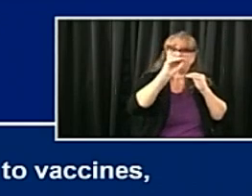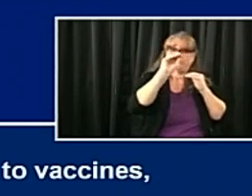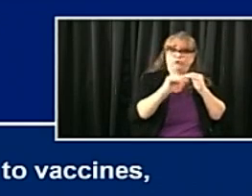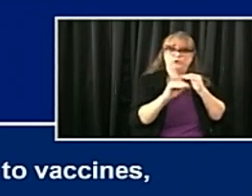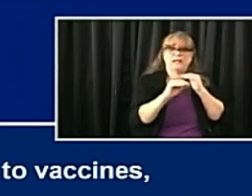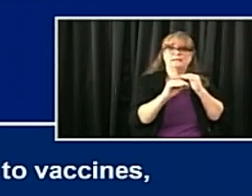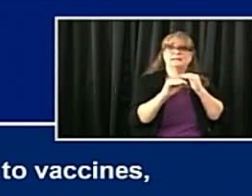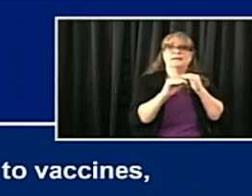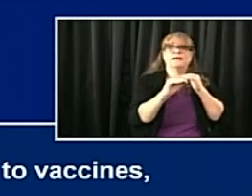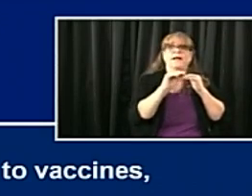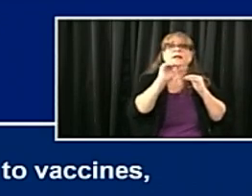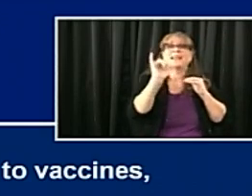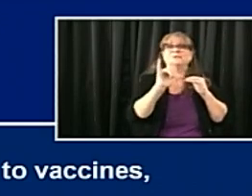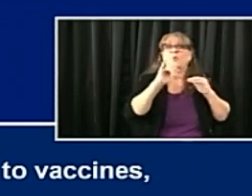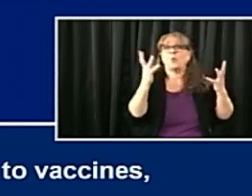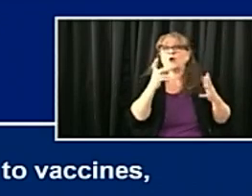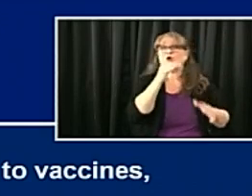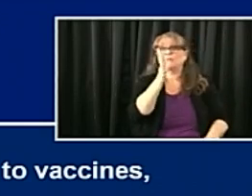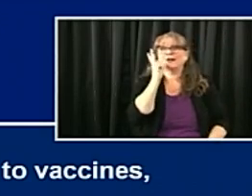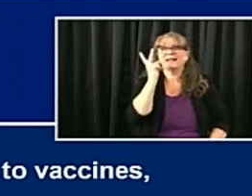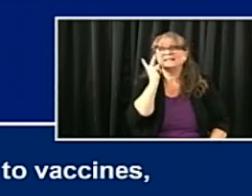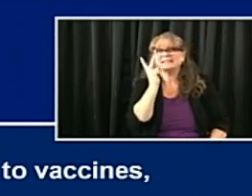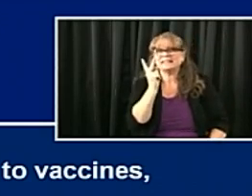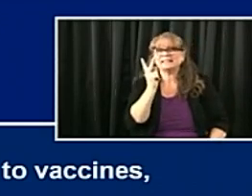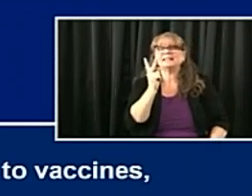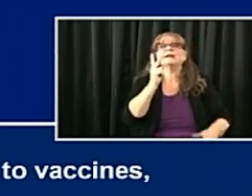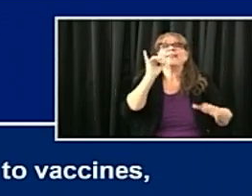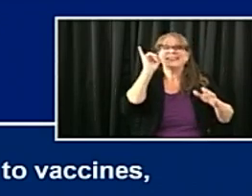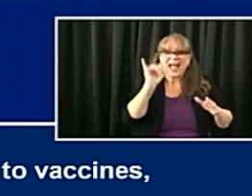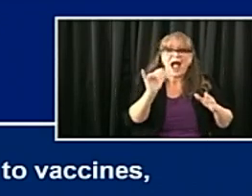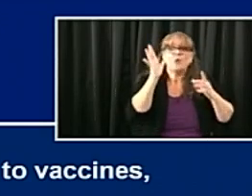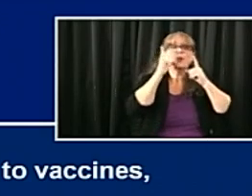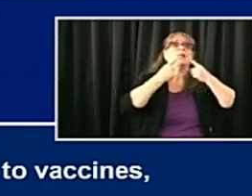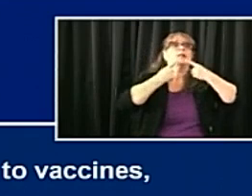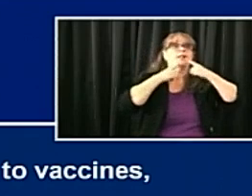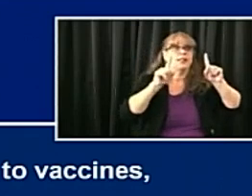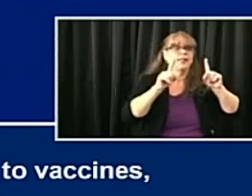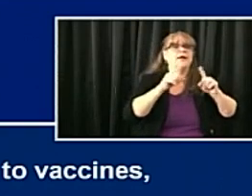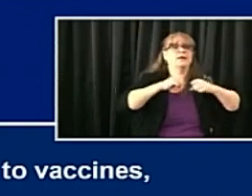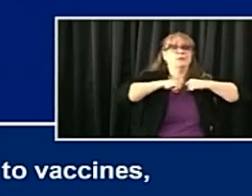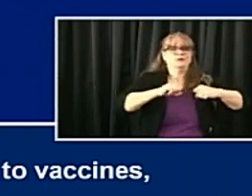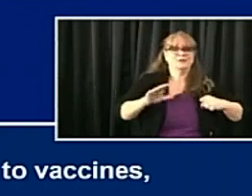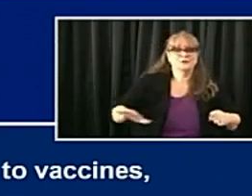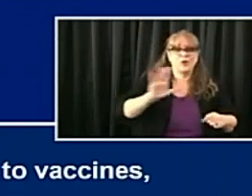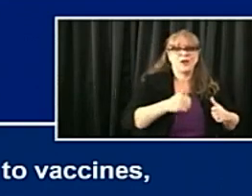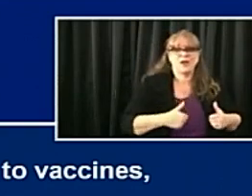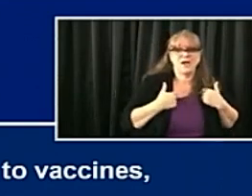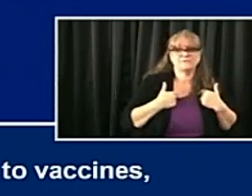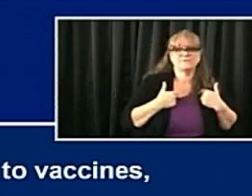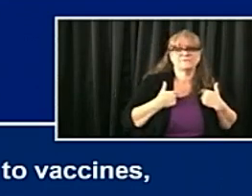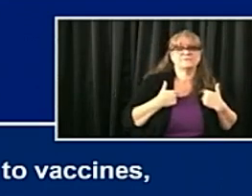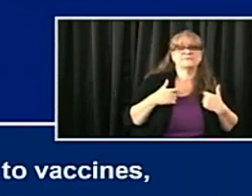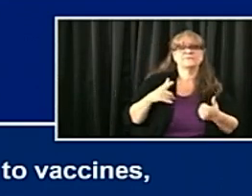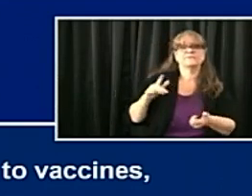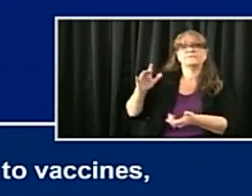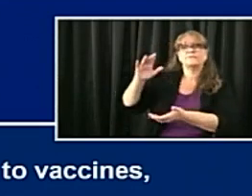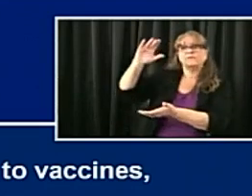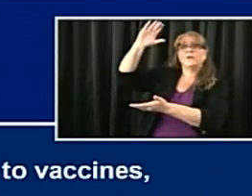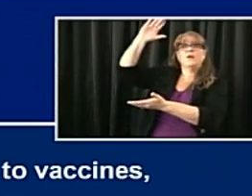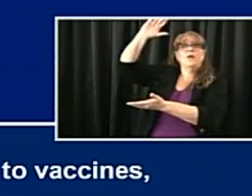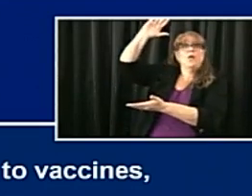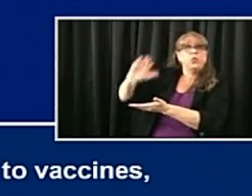greatest impact on saving lives here in the state. So compared to lower levels of transmission control, which really means lower levels of social distancing